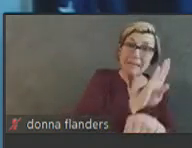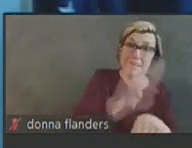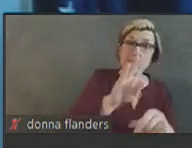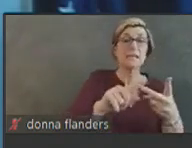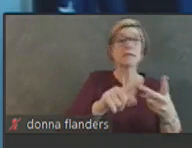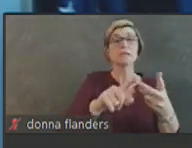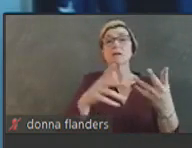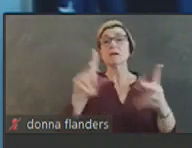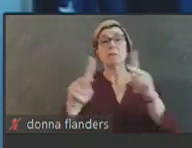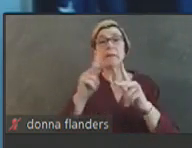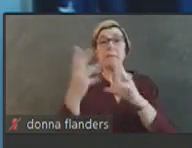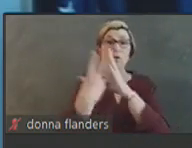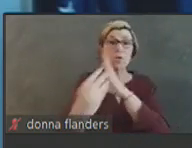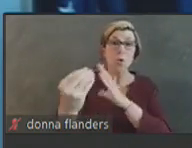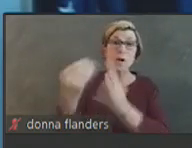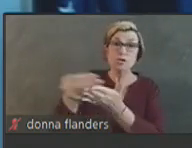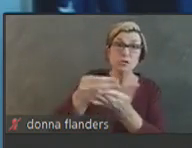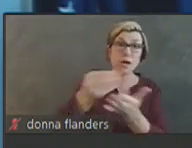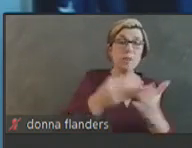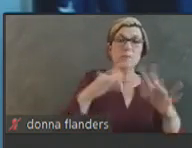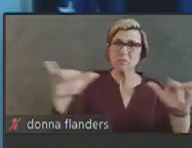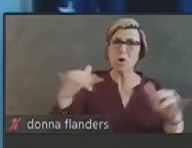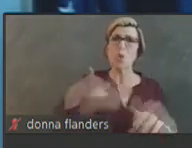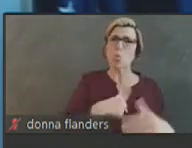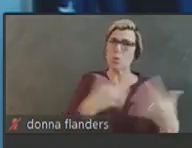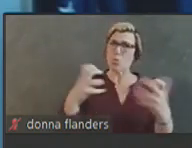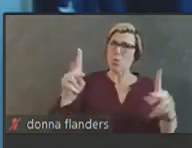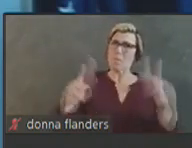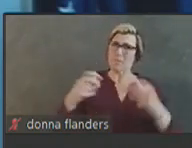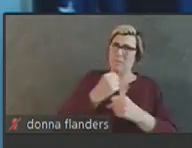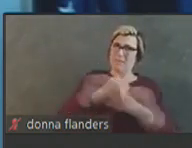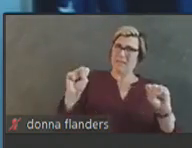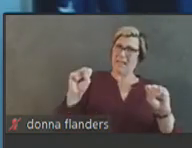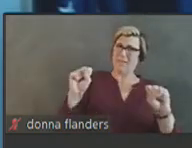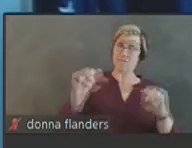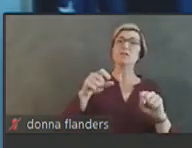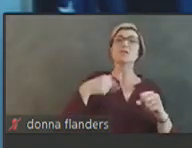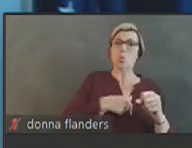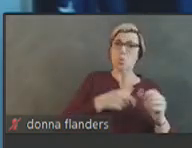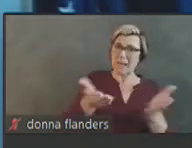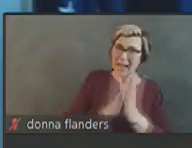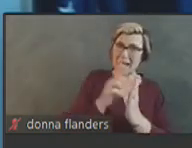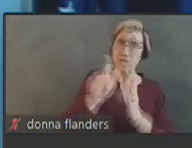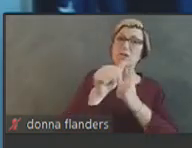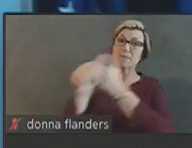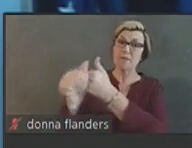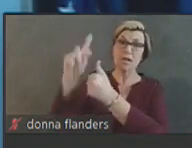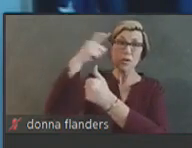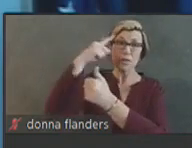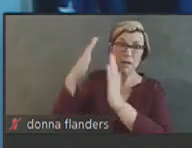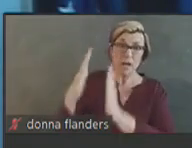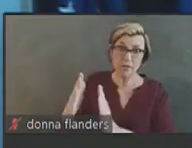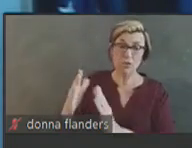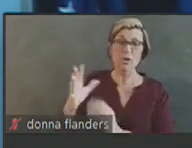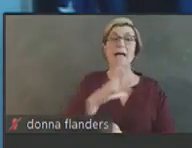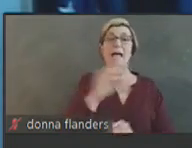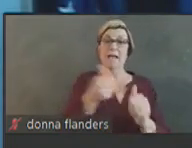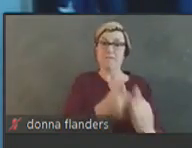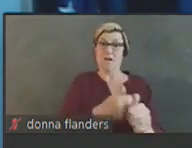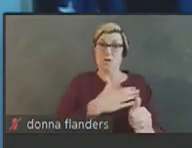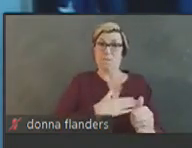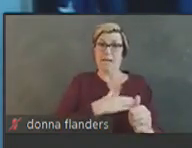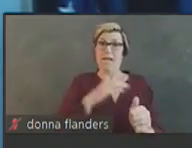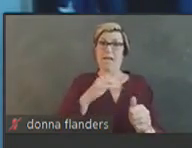Kemp and also voluntarily follow the suggestions offered through this executive order by